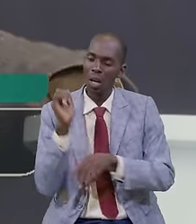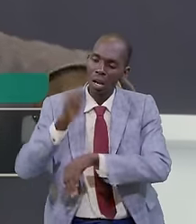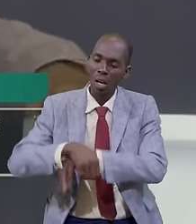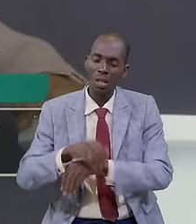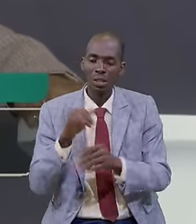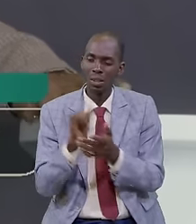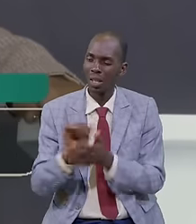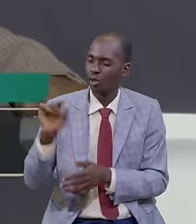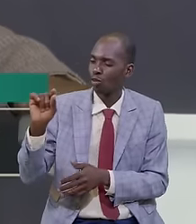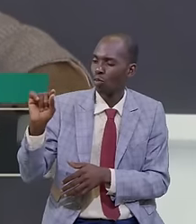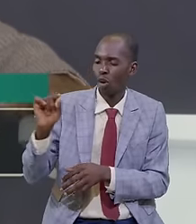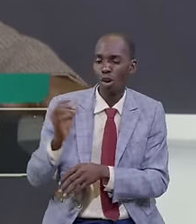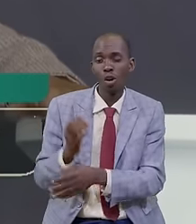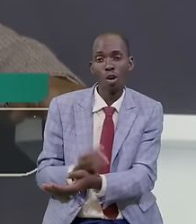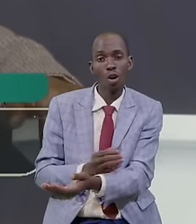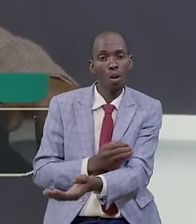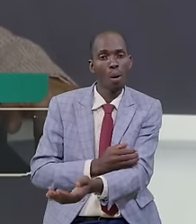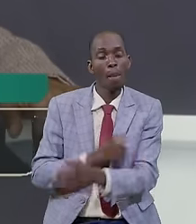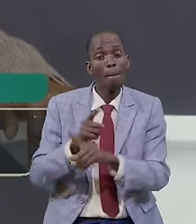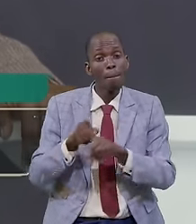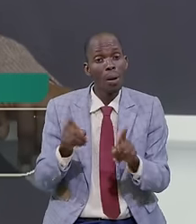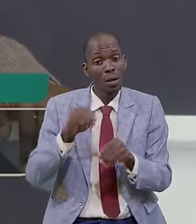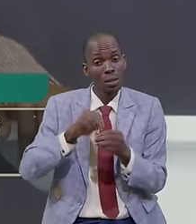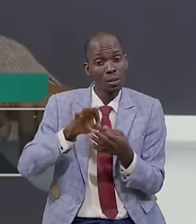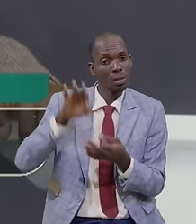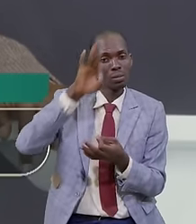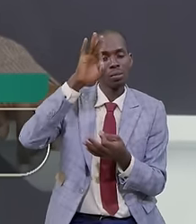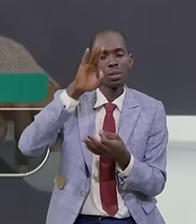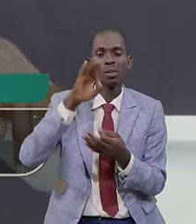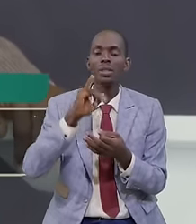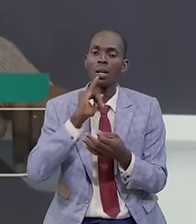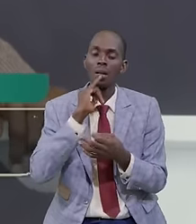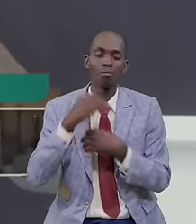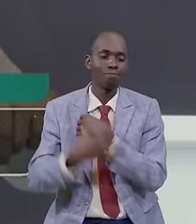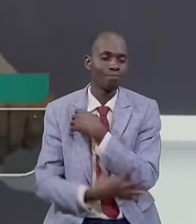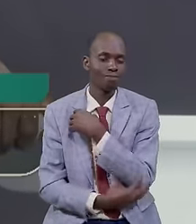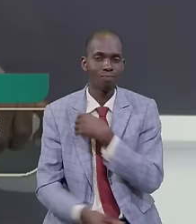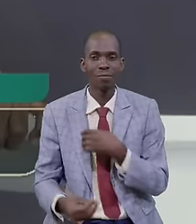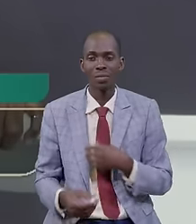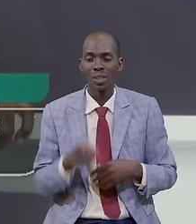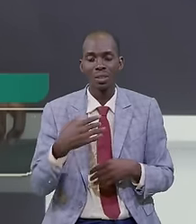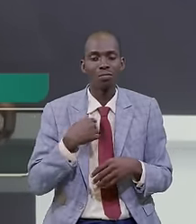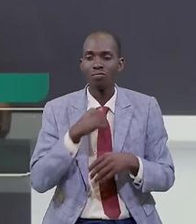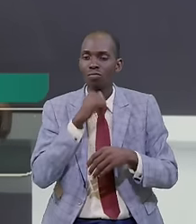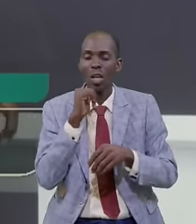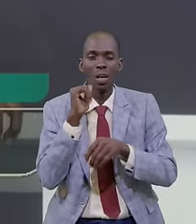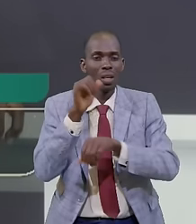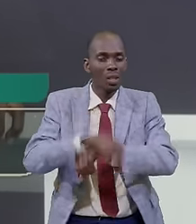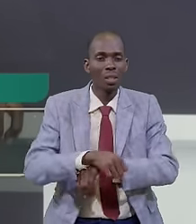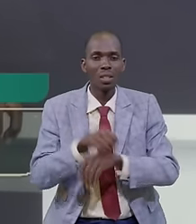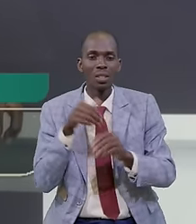not conquered in his spirit. He has not conquered in his character. He has not conquered